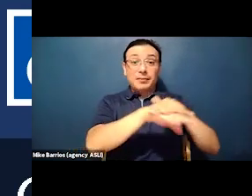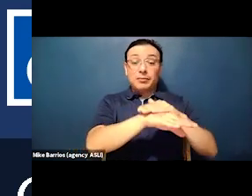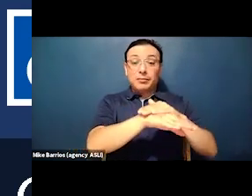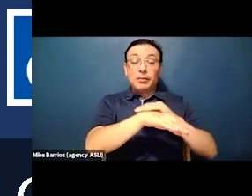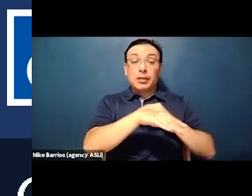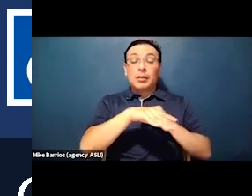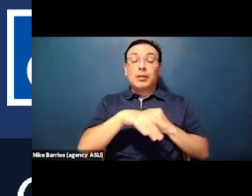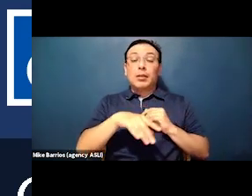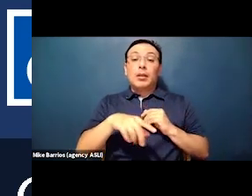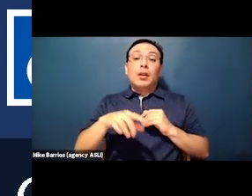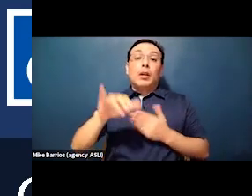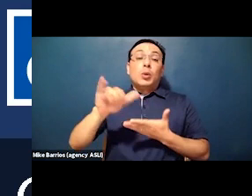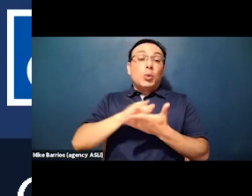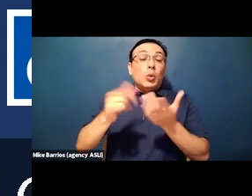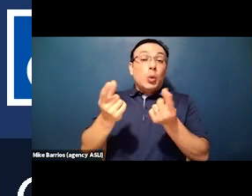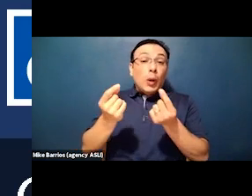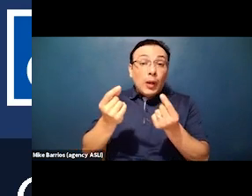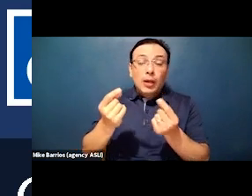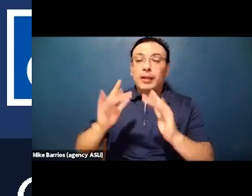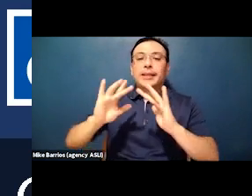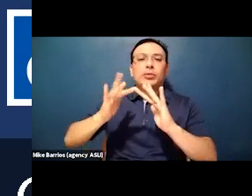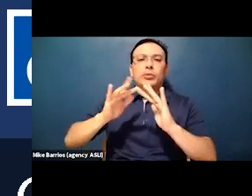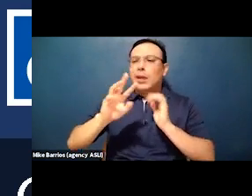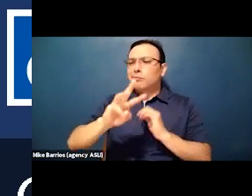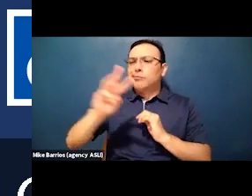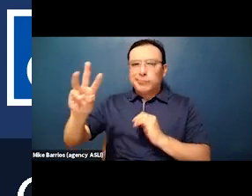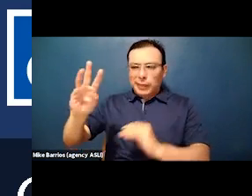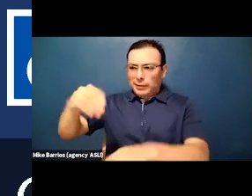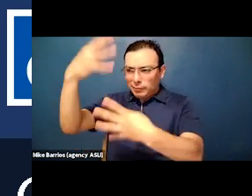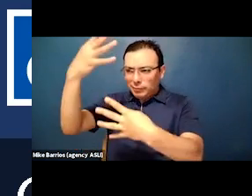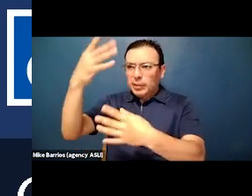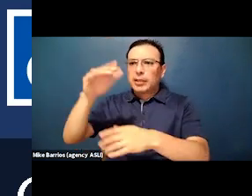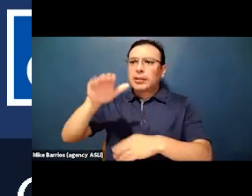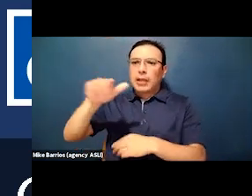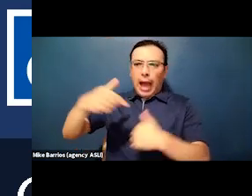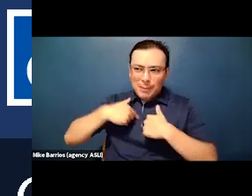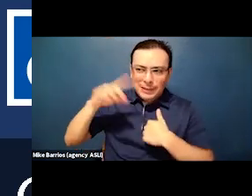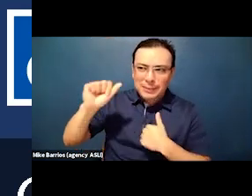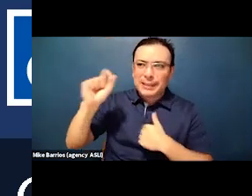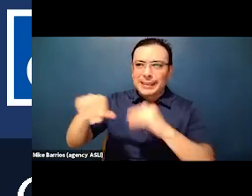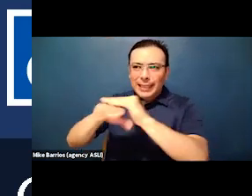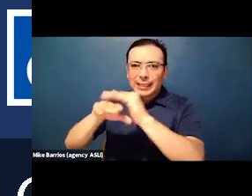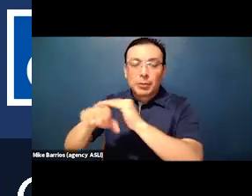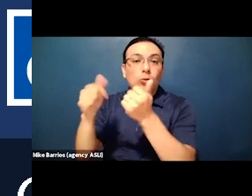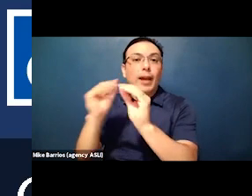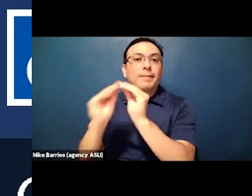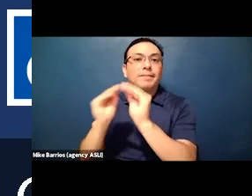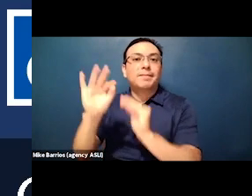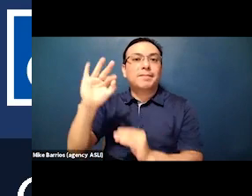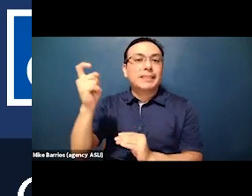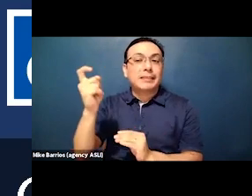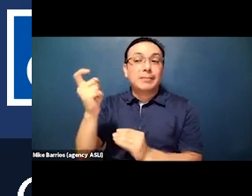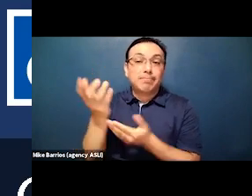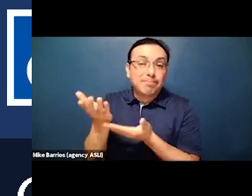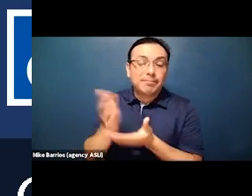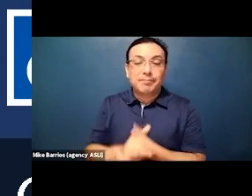claims to try to get that fixed. And you know, as Arthur was getting into before, that also